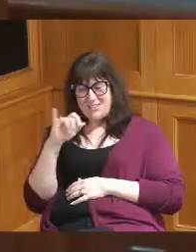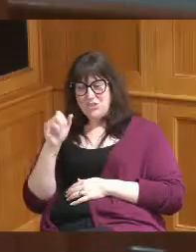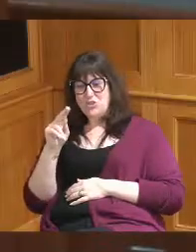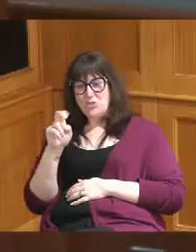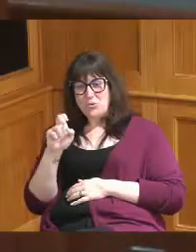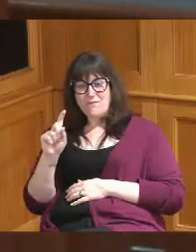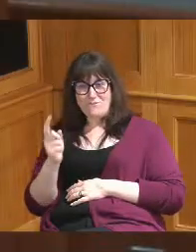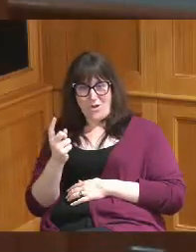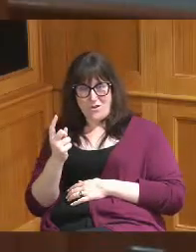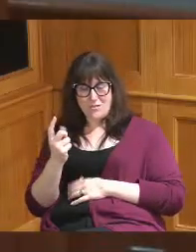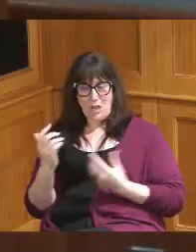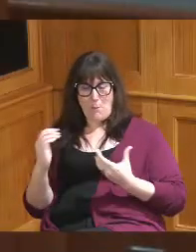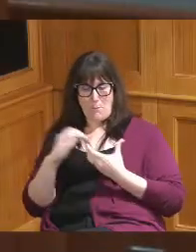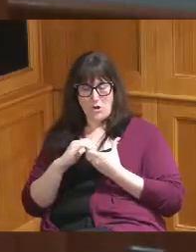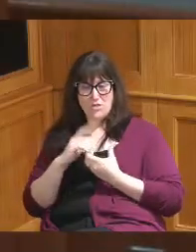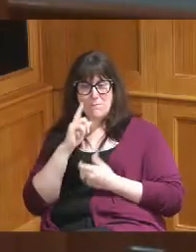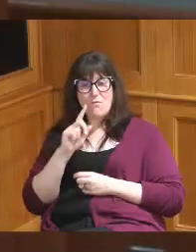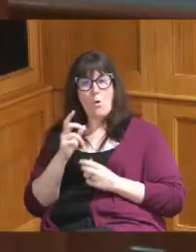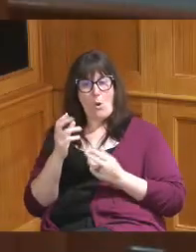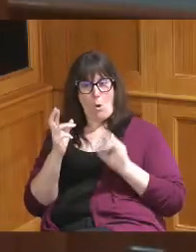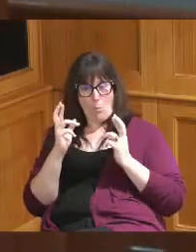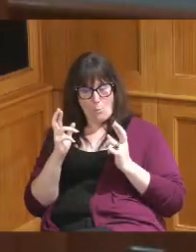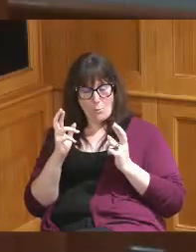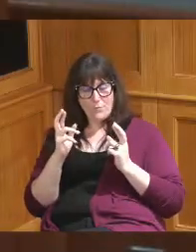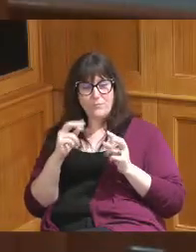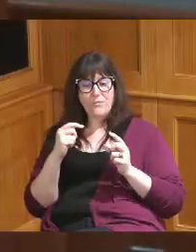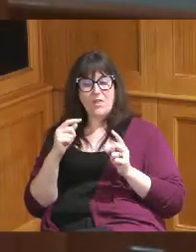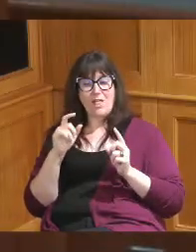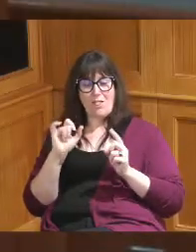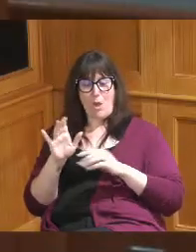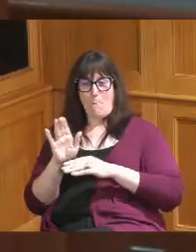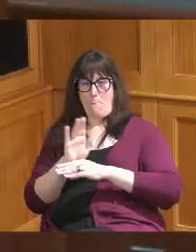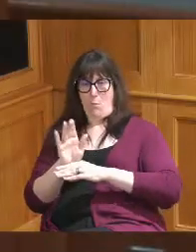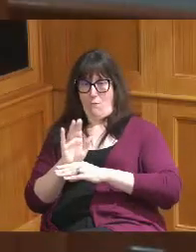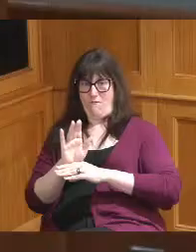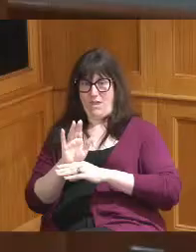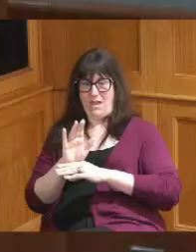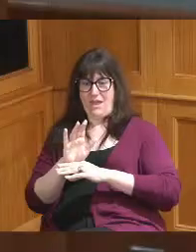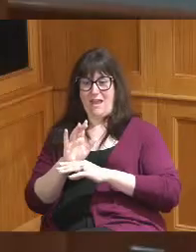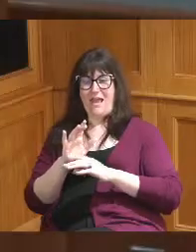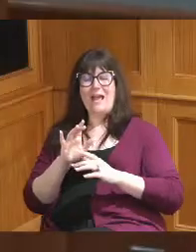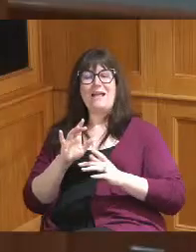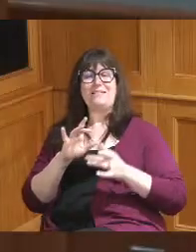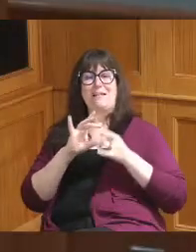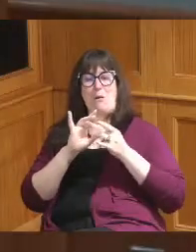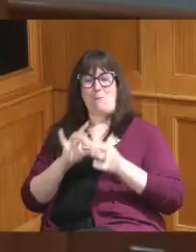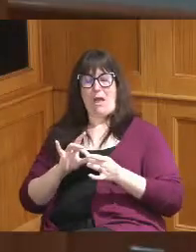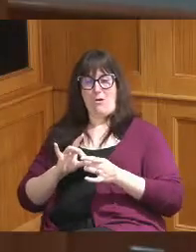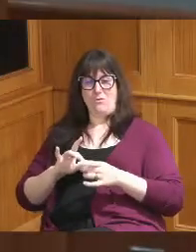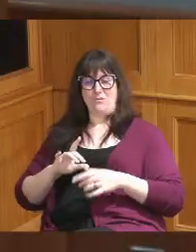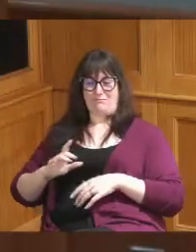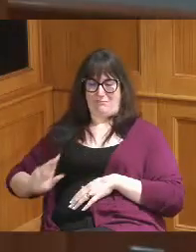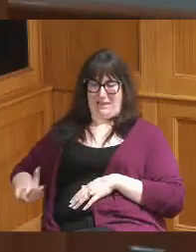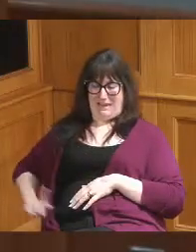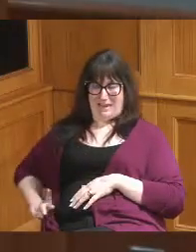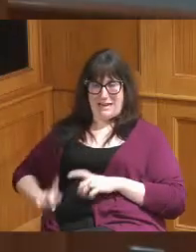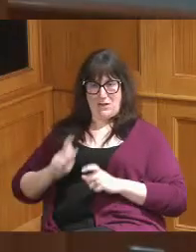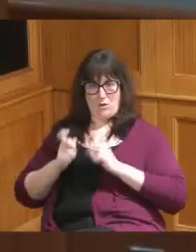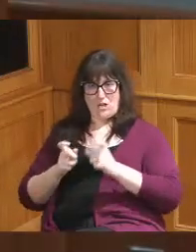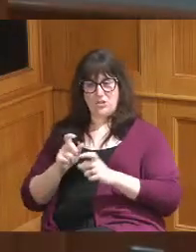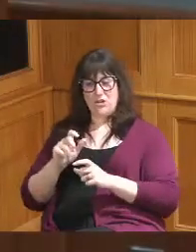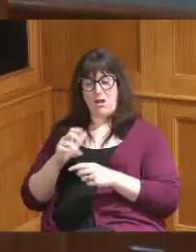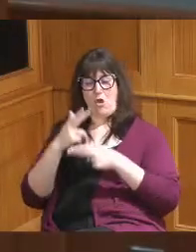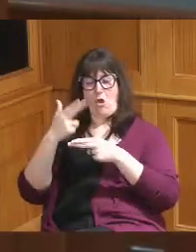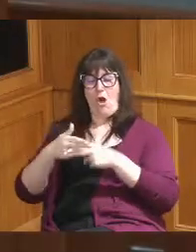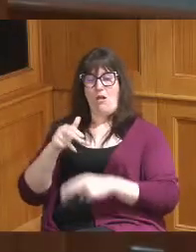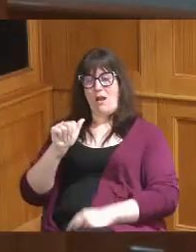partnership with Network for Hope, there is a movie that is all about living kidney donation called Abundant that we are bringing